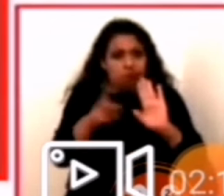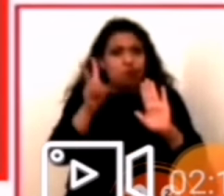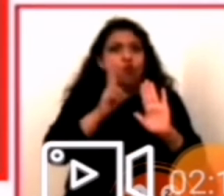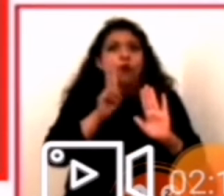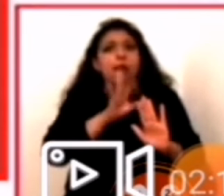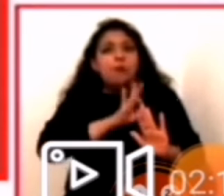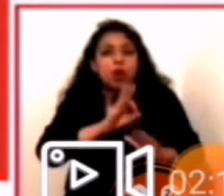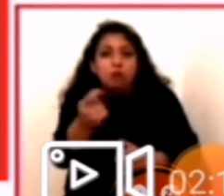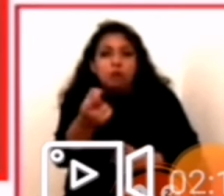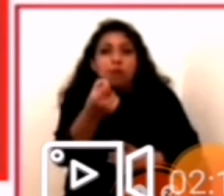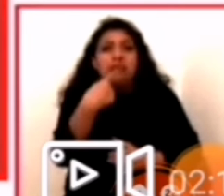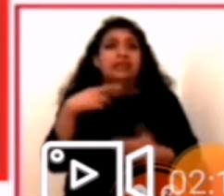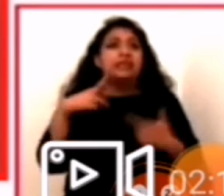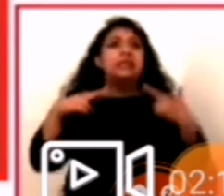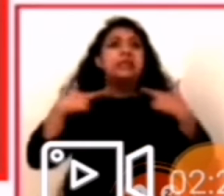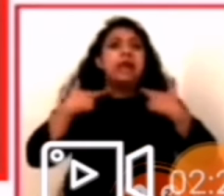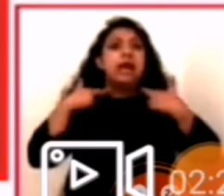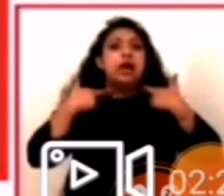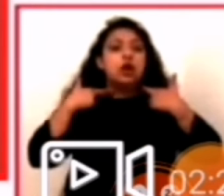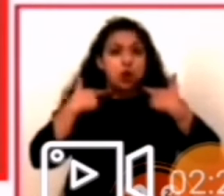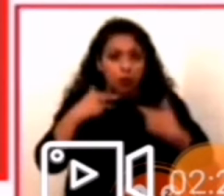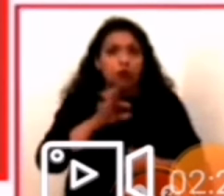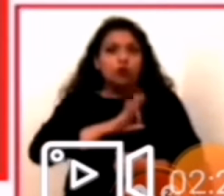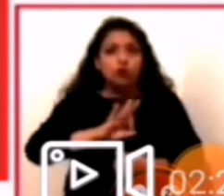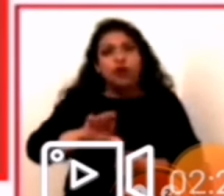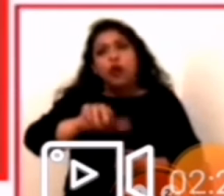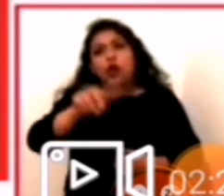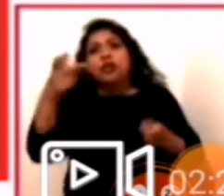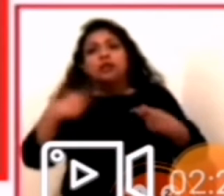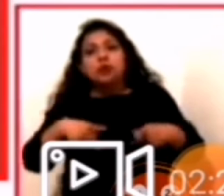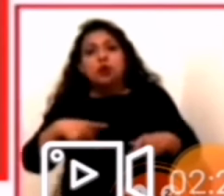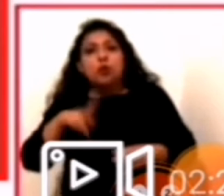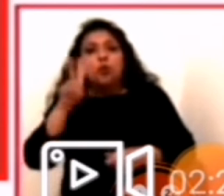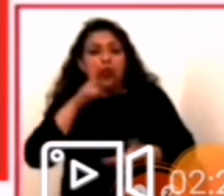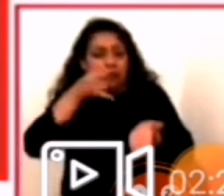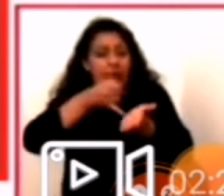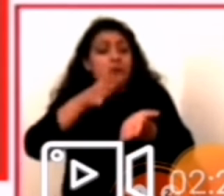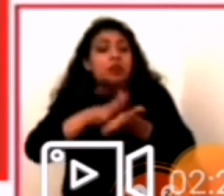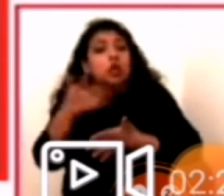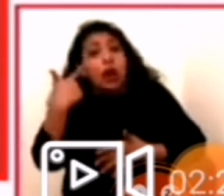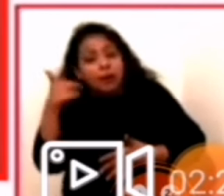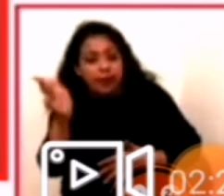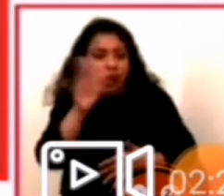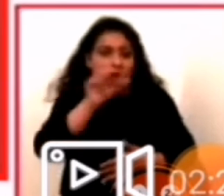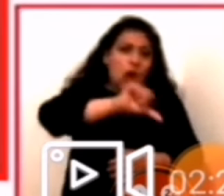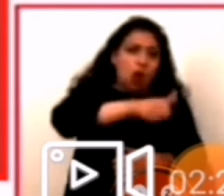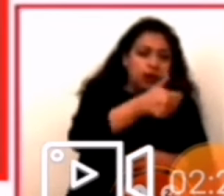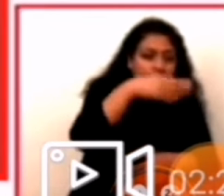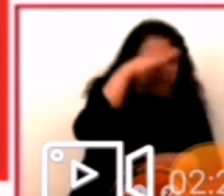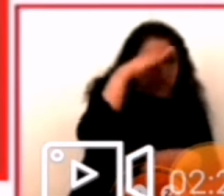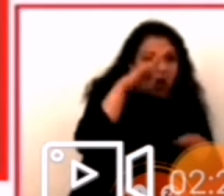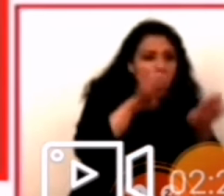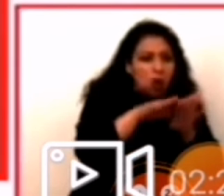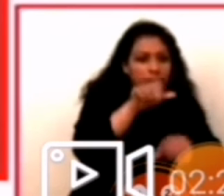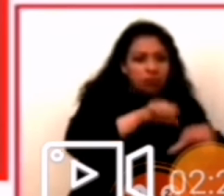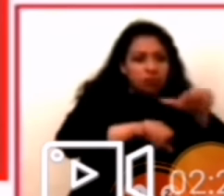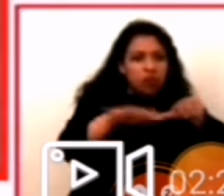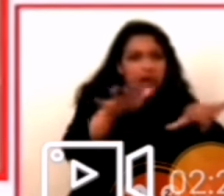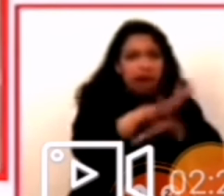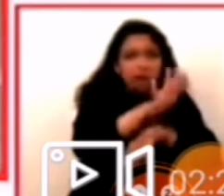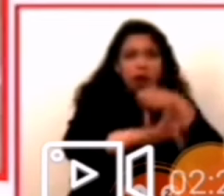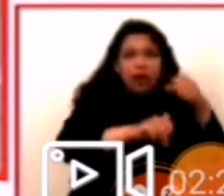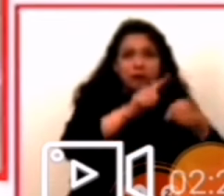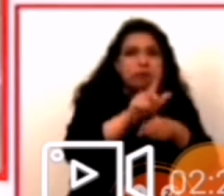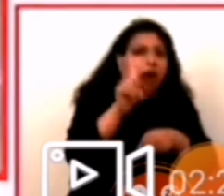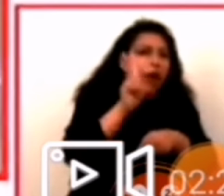and the robots, and there are other people doing tissue printing and other people thinking about how to replace animal testing in biology labs around